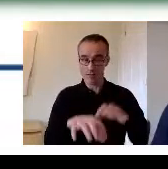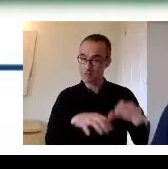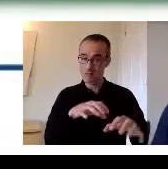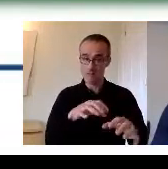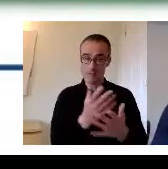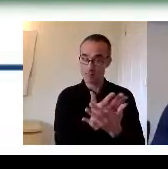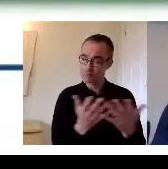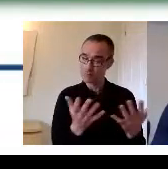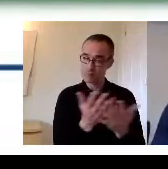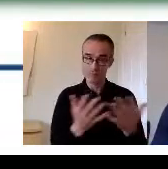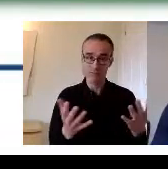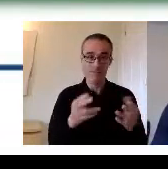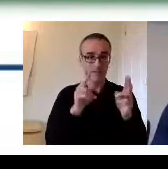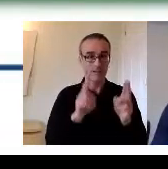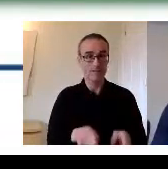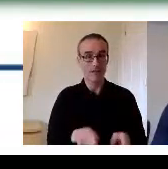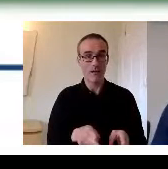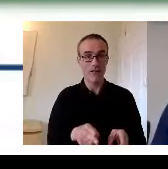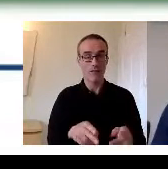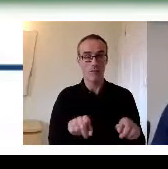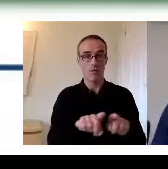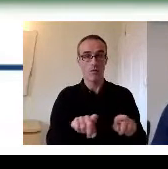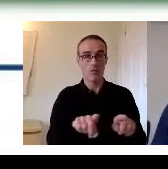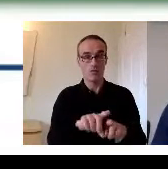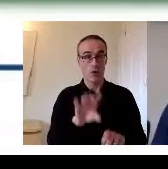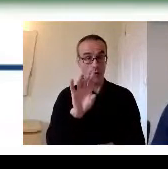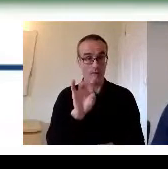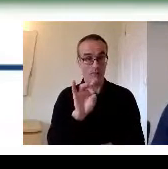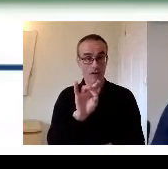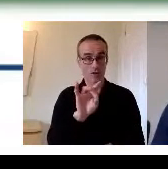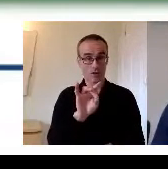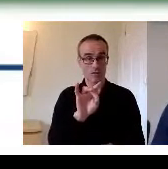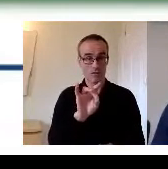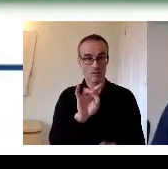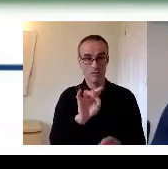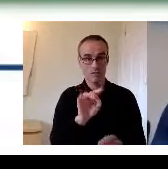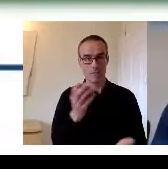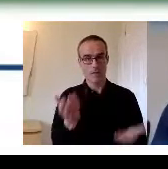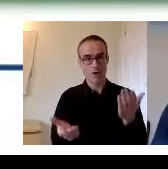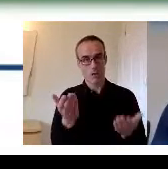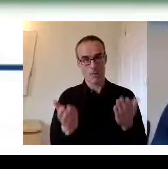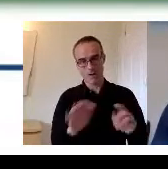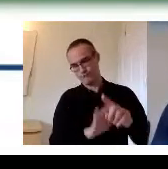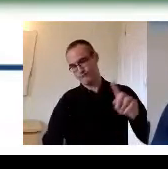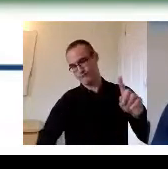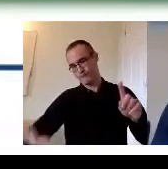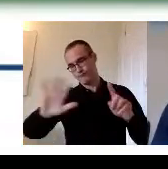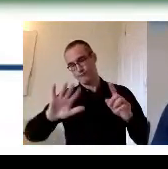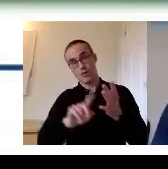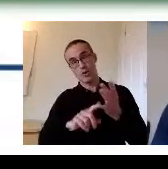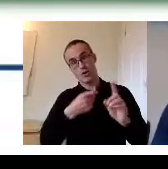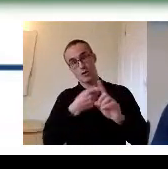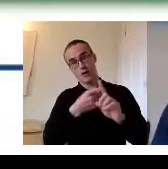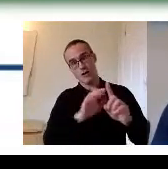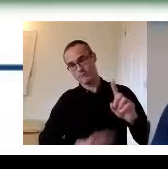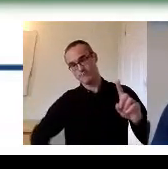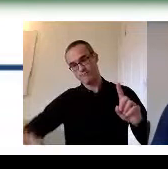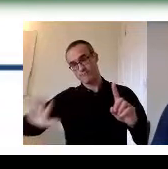deaths and in terms of infection than in other parts of the country that are maybe less populated by people from the BAME